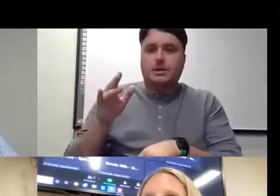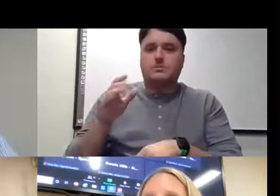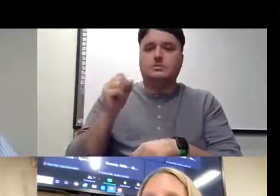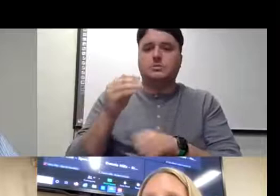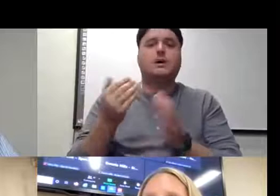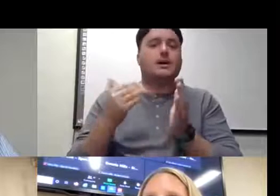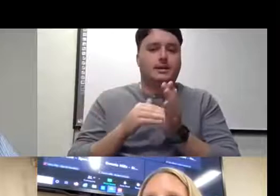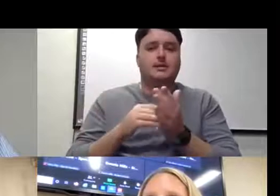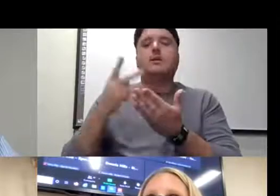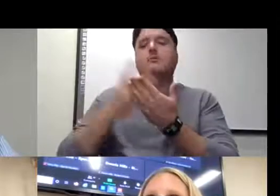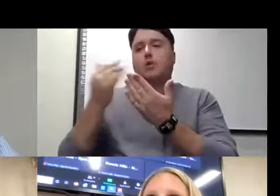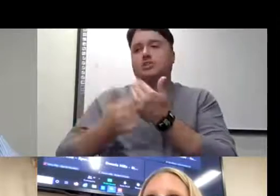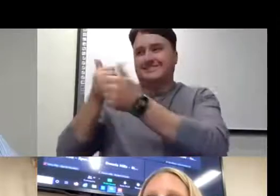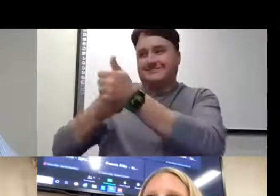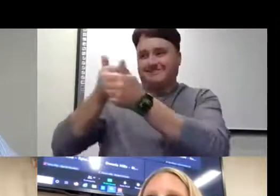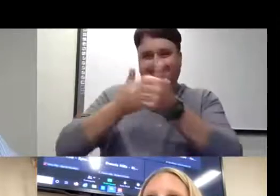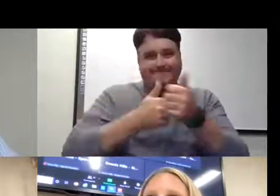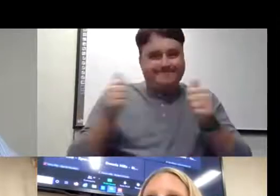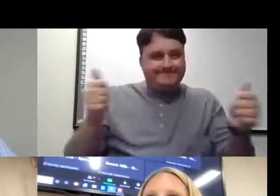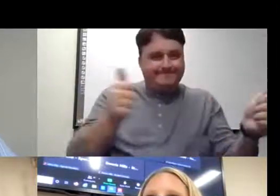again, if we go project by project,